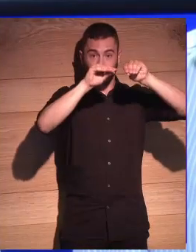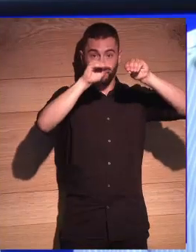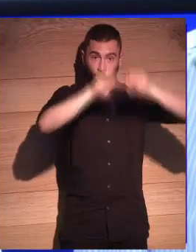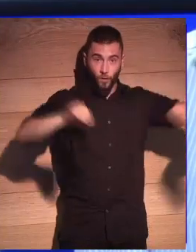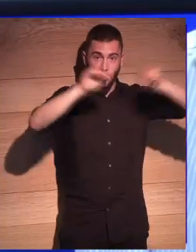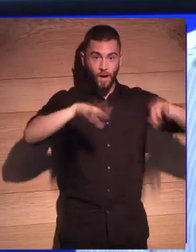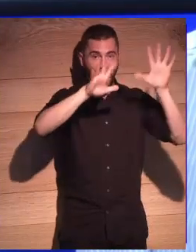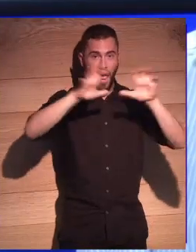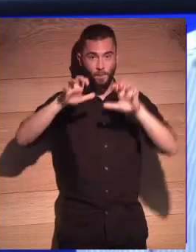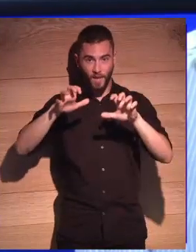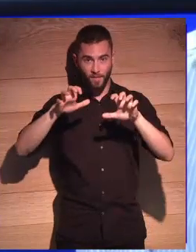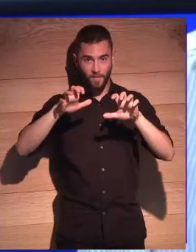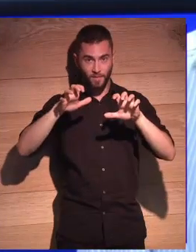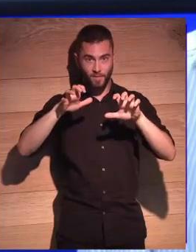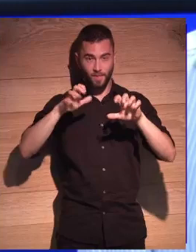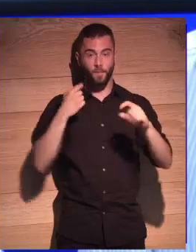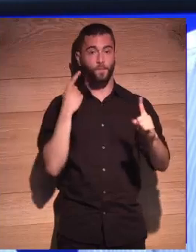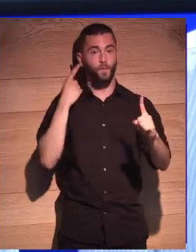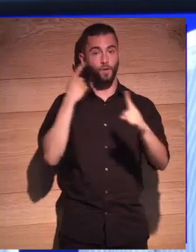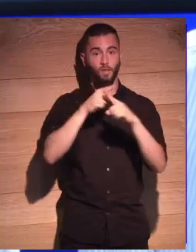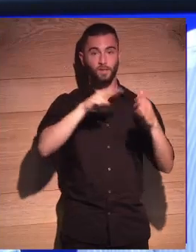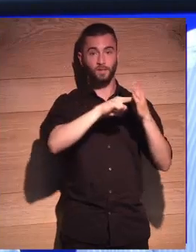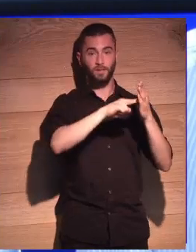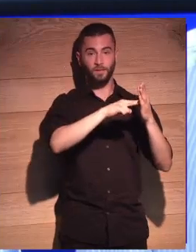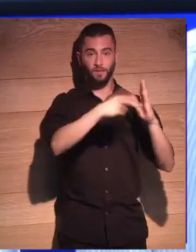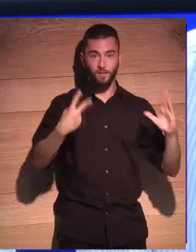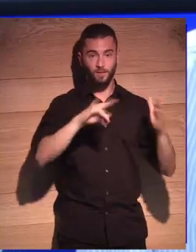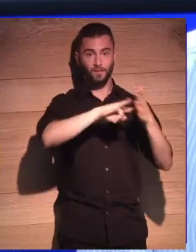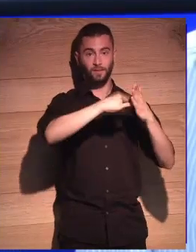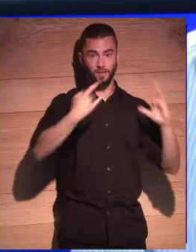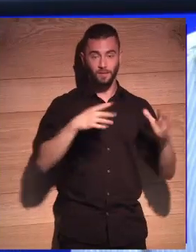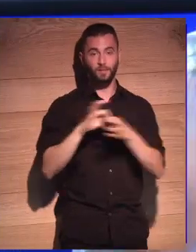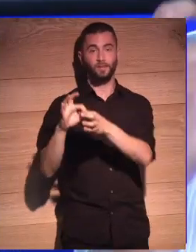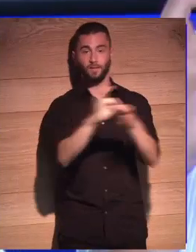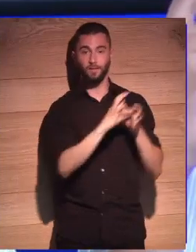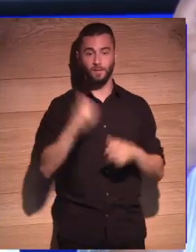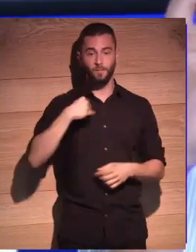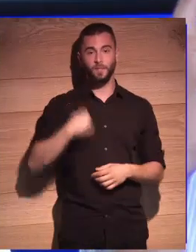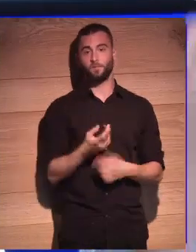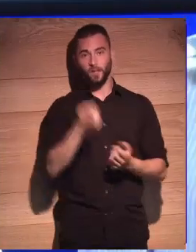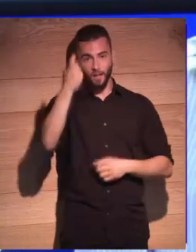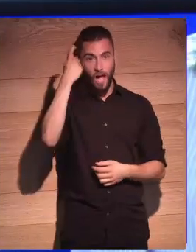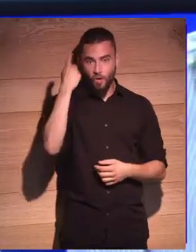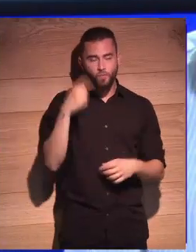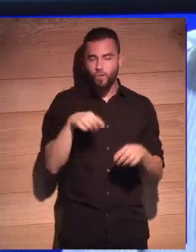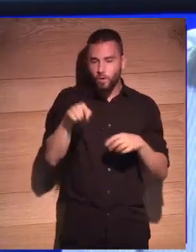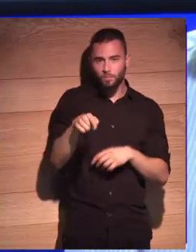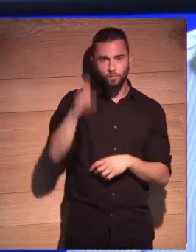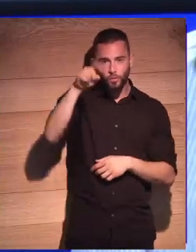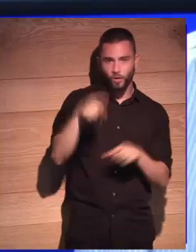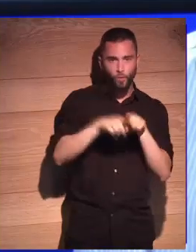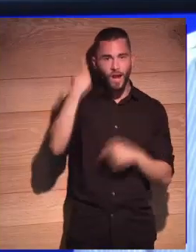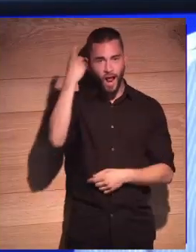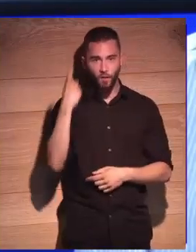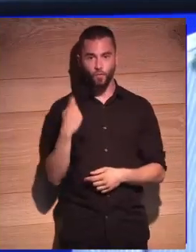learn what we needed to do to train them in order to use the same technology that they will